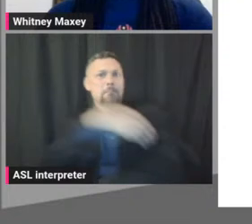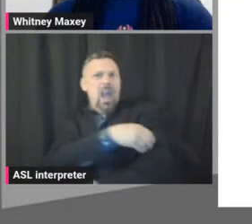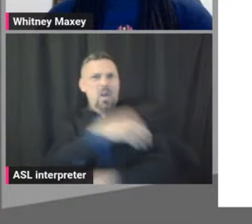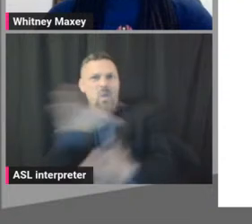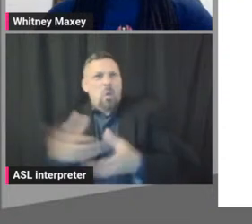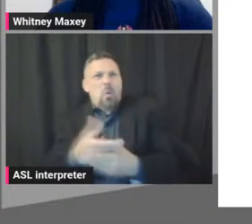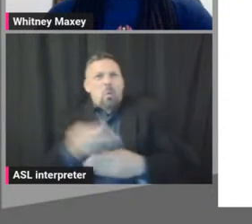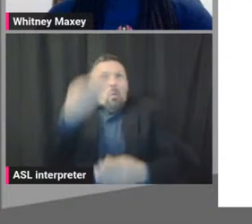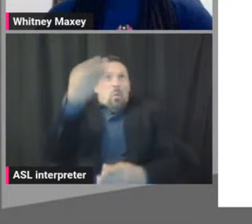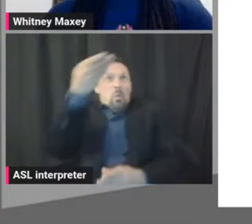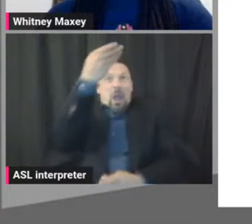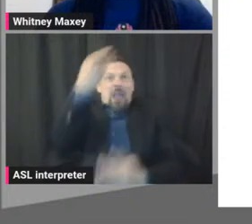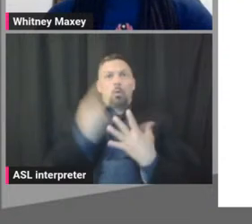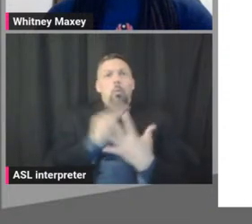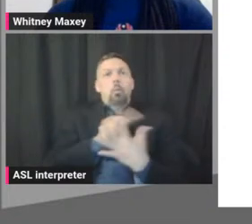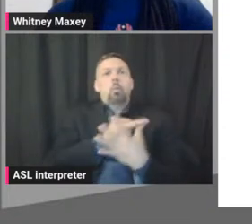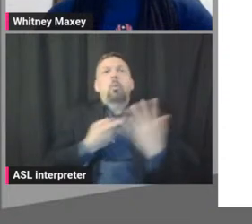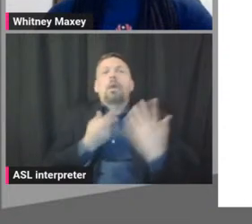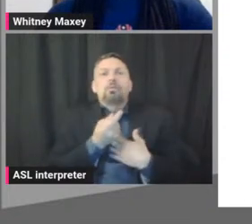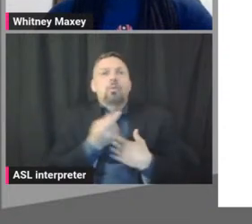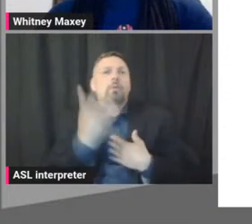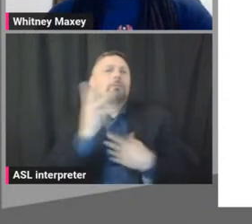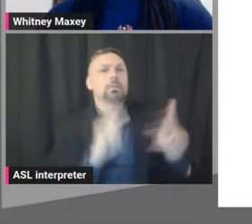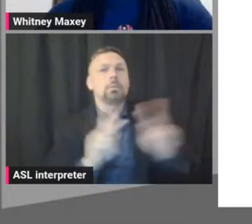as a good thing.